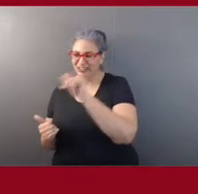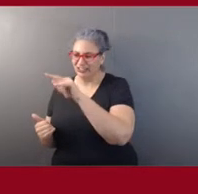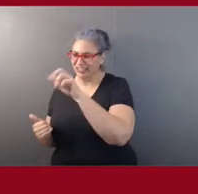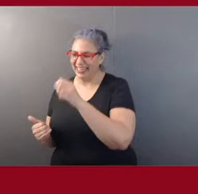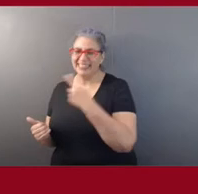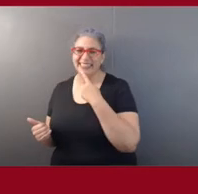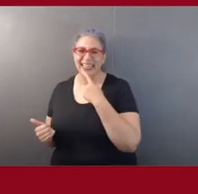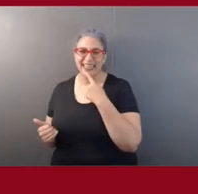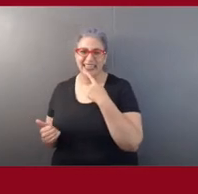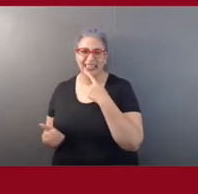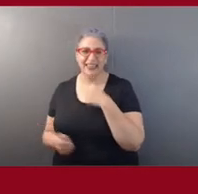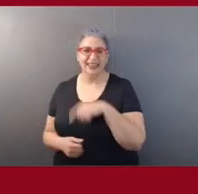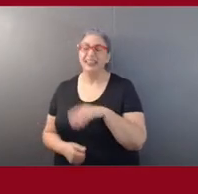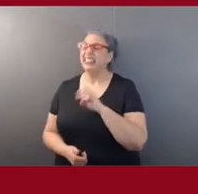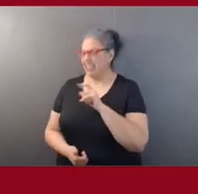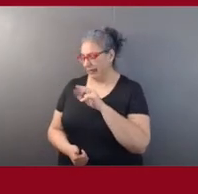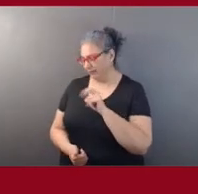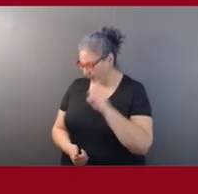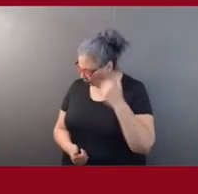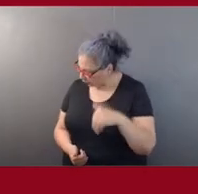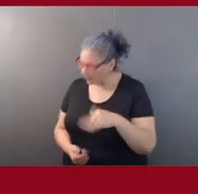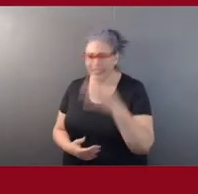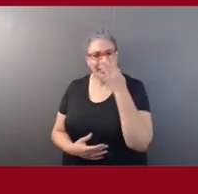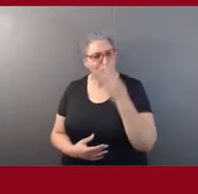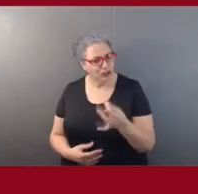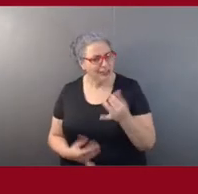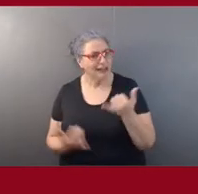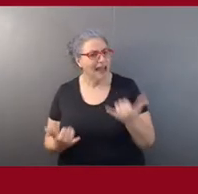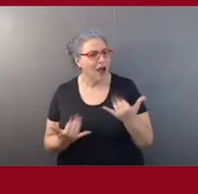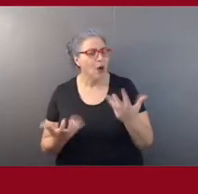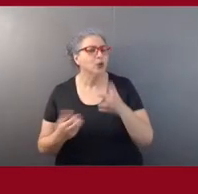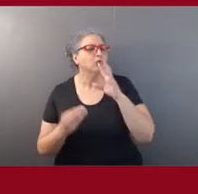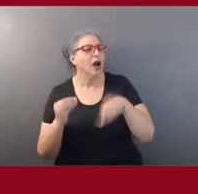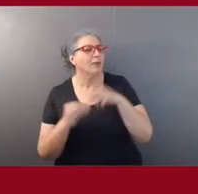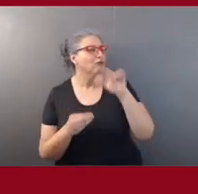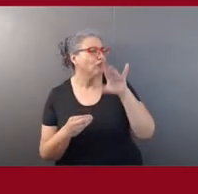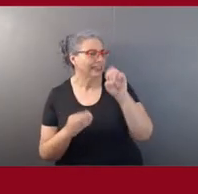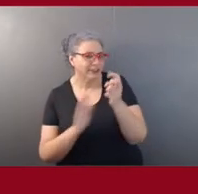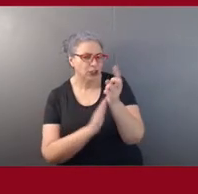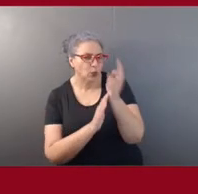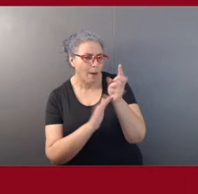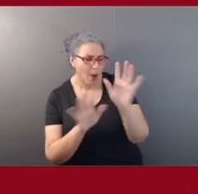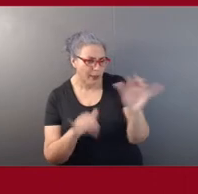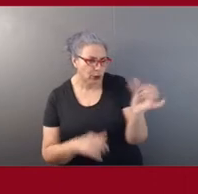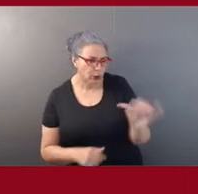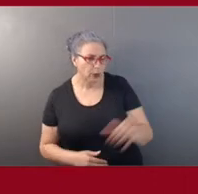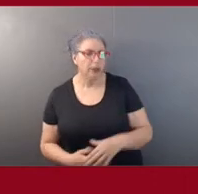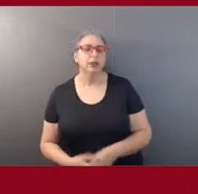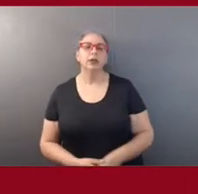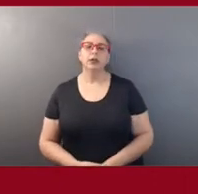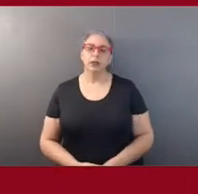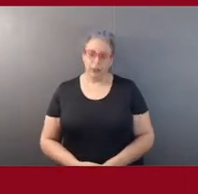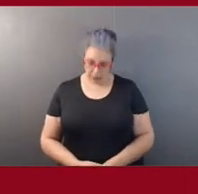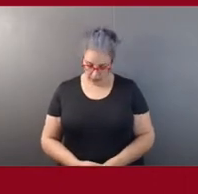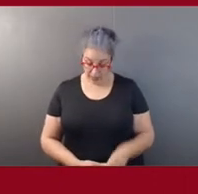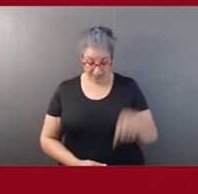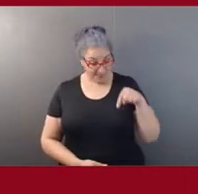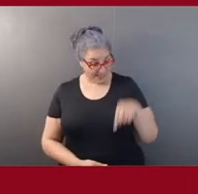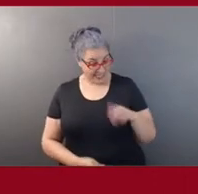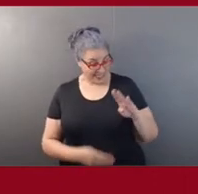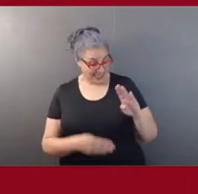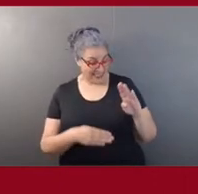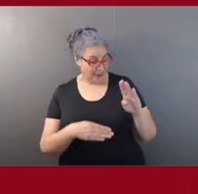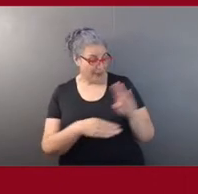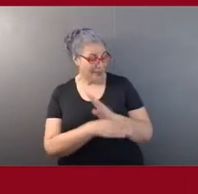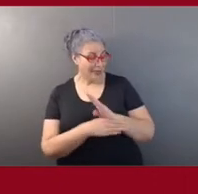Interesting. And you know, let's also talk about race for a moment too. I mean, you know, supposedly the industry underwent